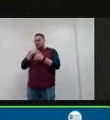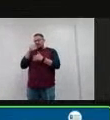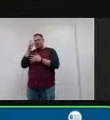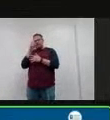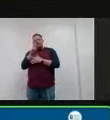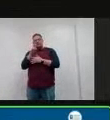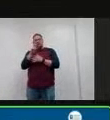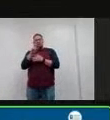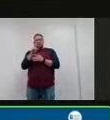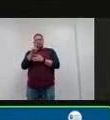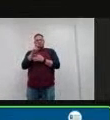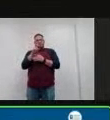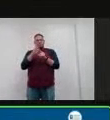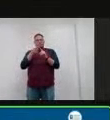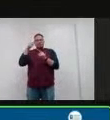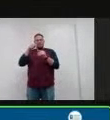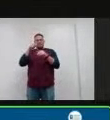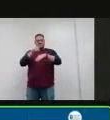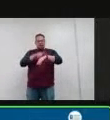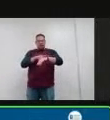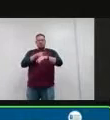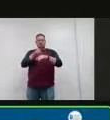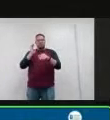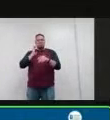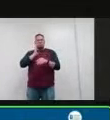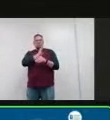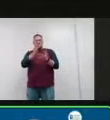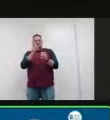of this time or that the board would like to get out of this time?